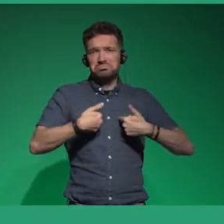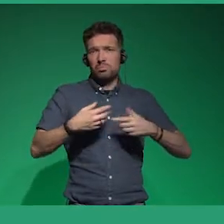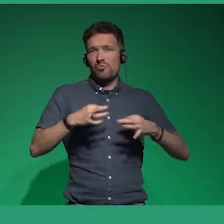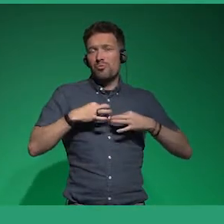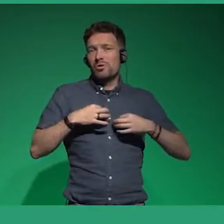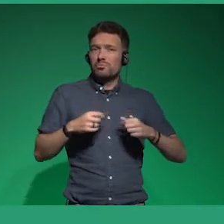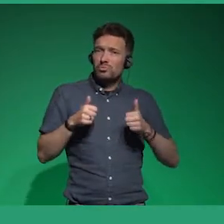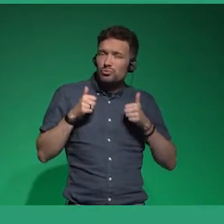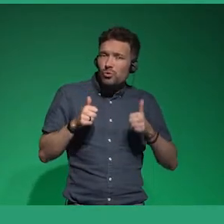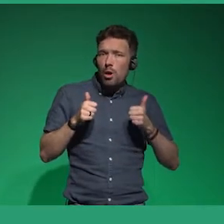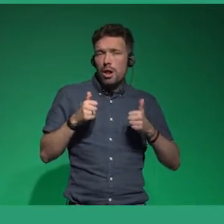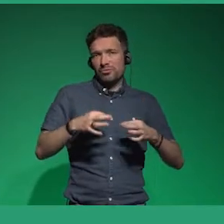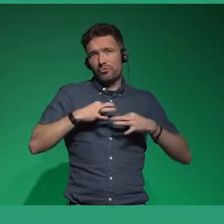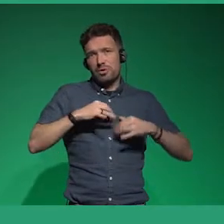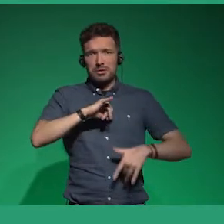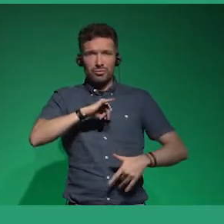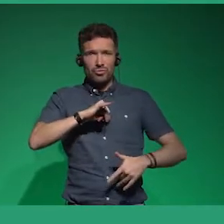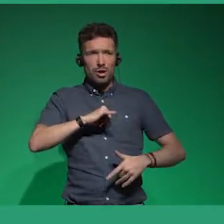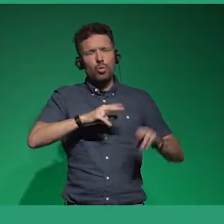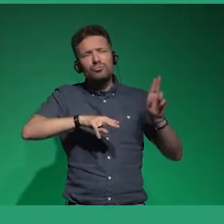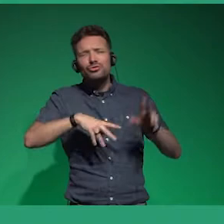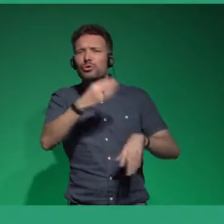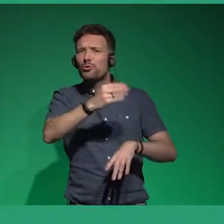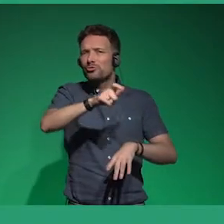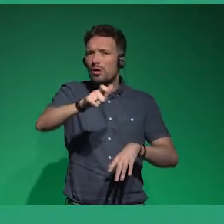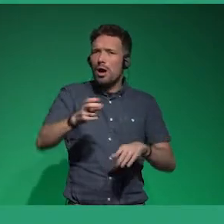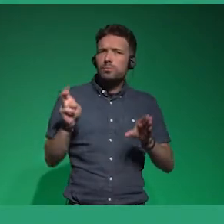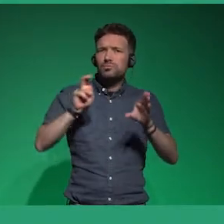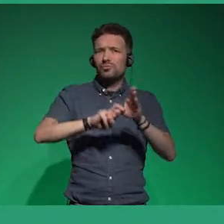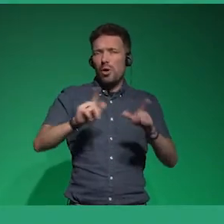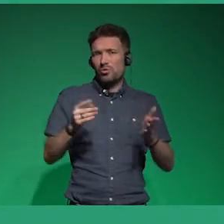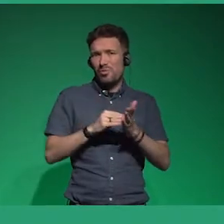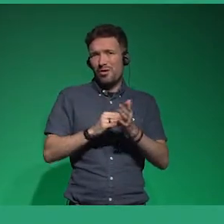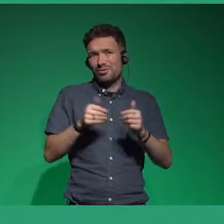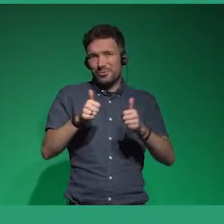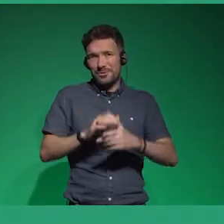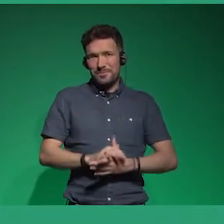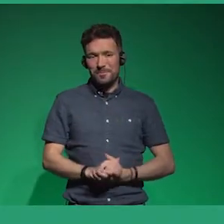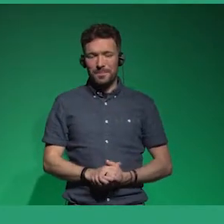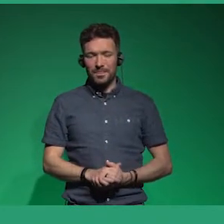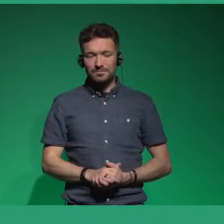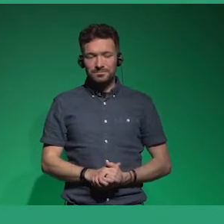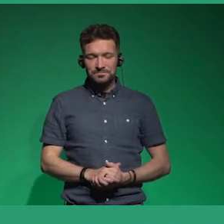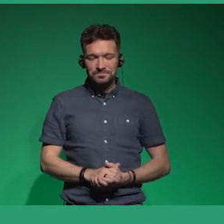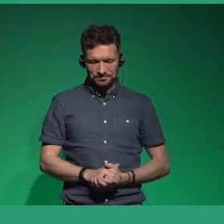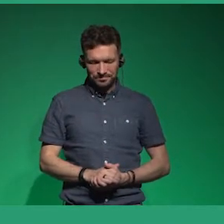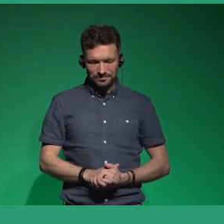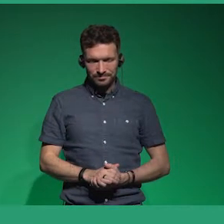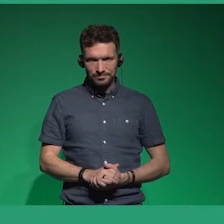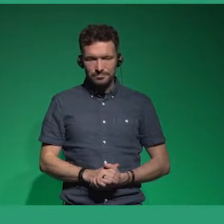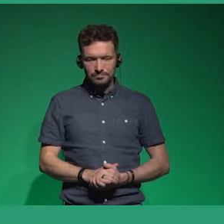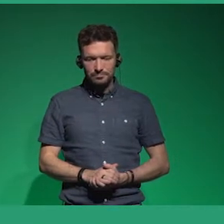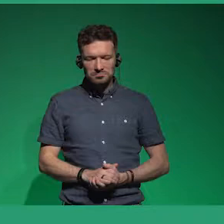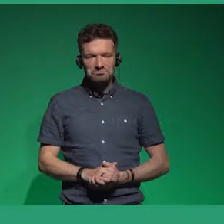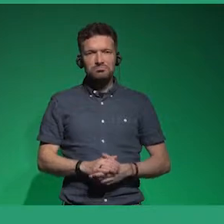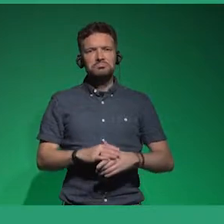we just like make, not really open call, but we try to reach them one by one, and then